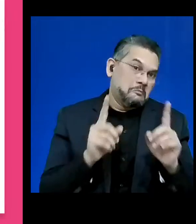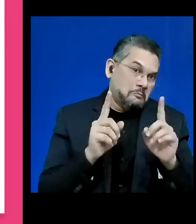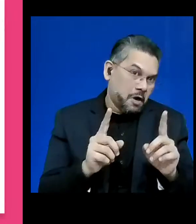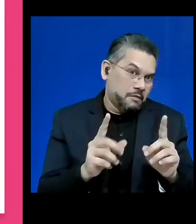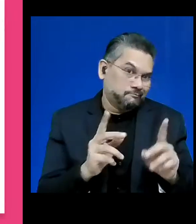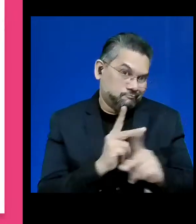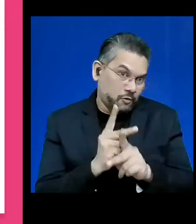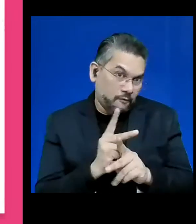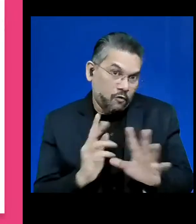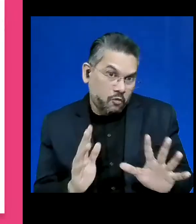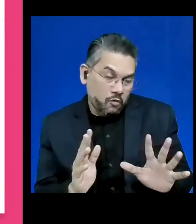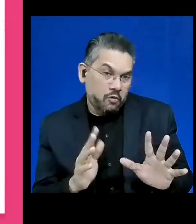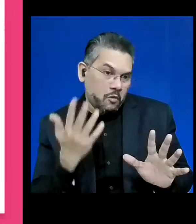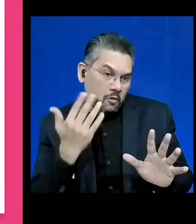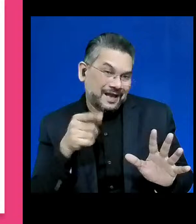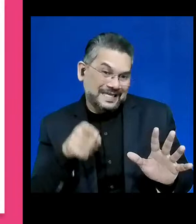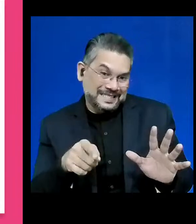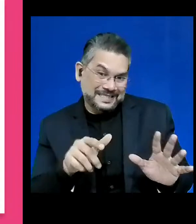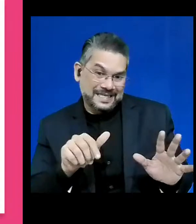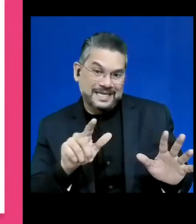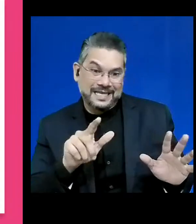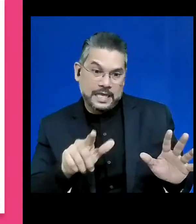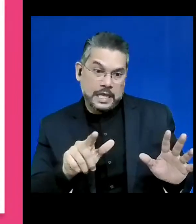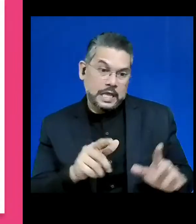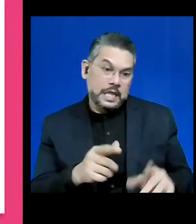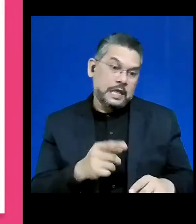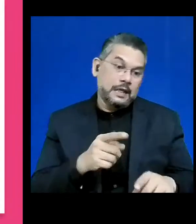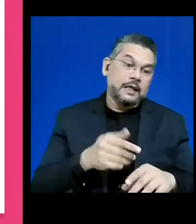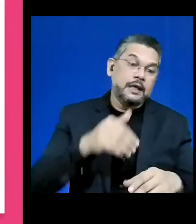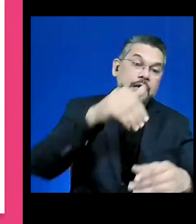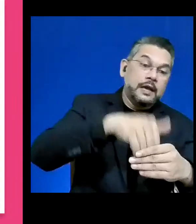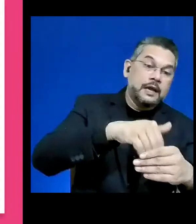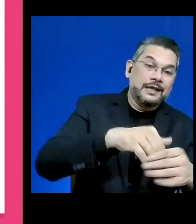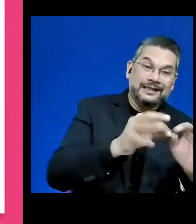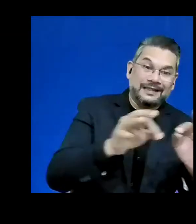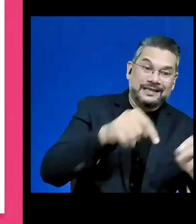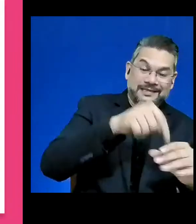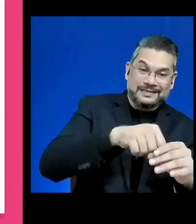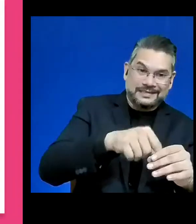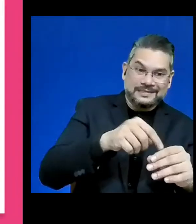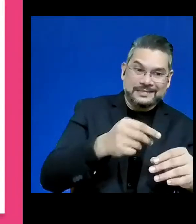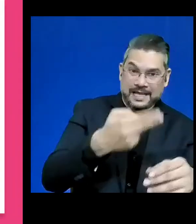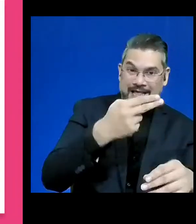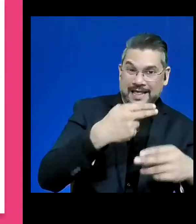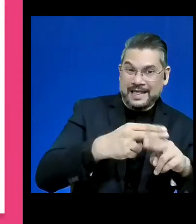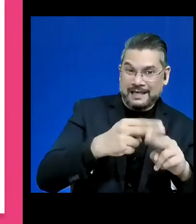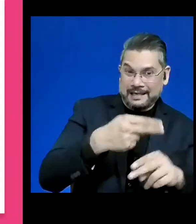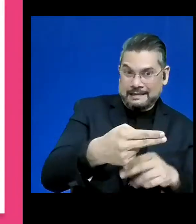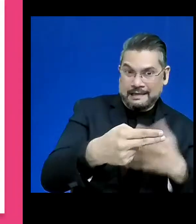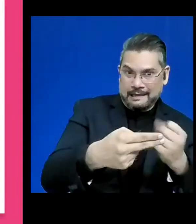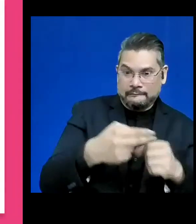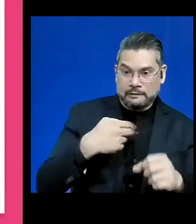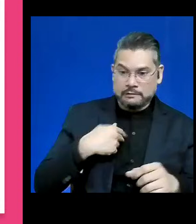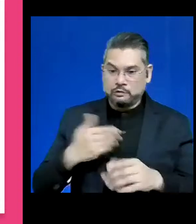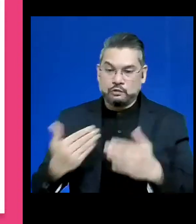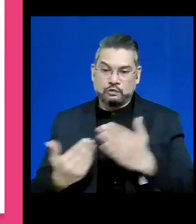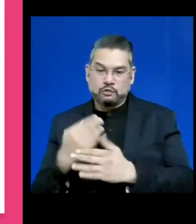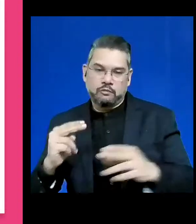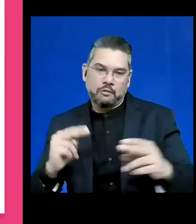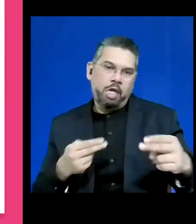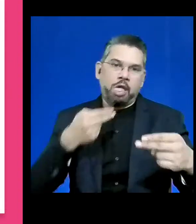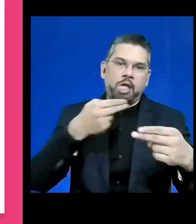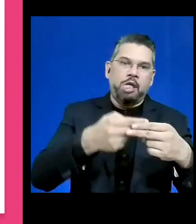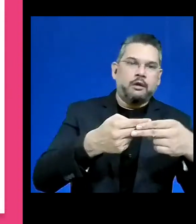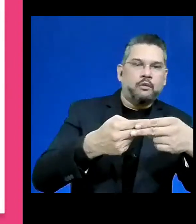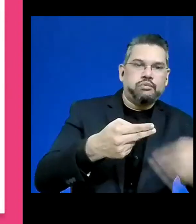they do override the label that's contained within text within the element itself. And I cited here the